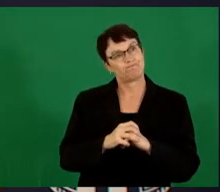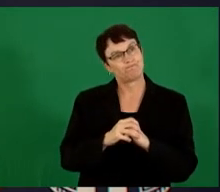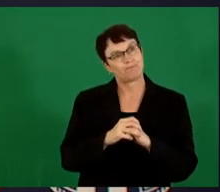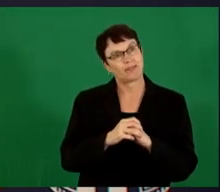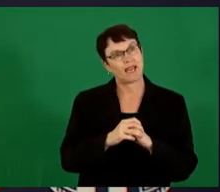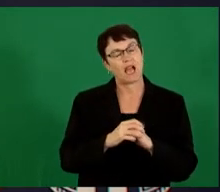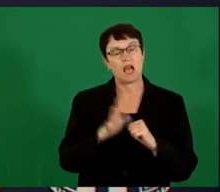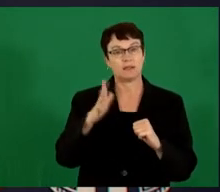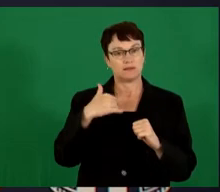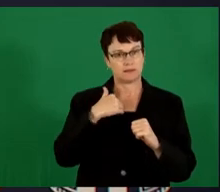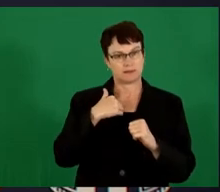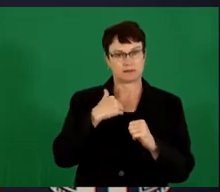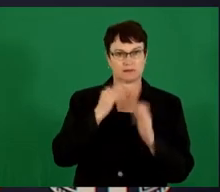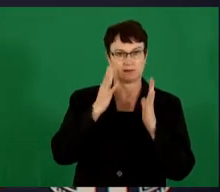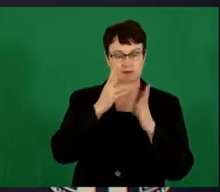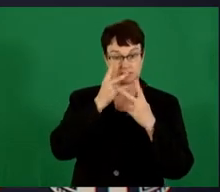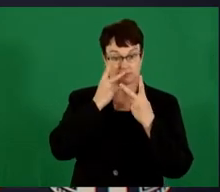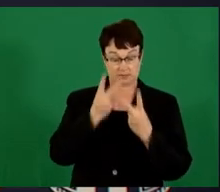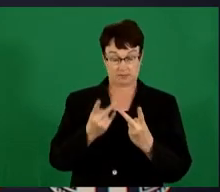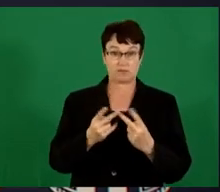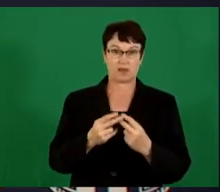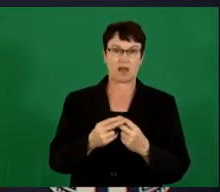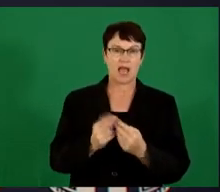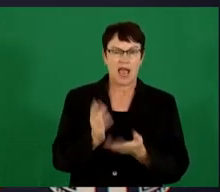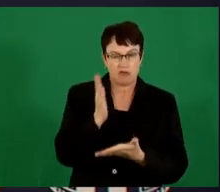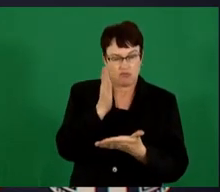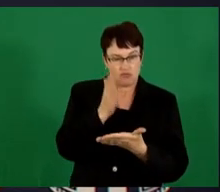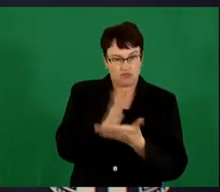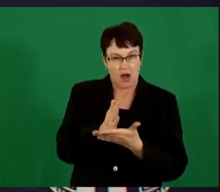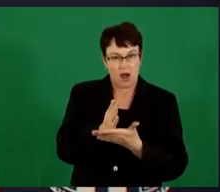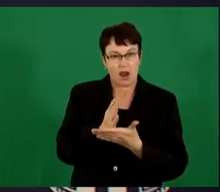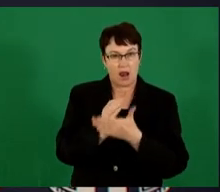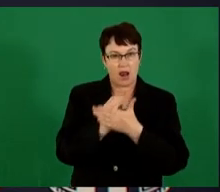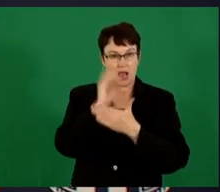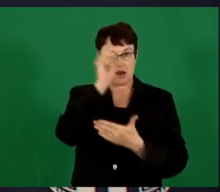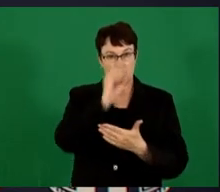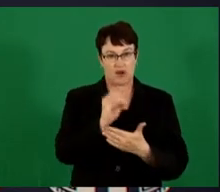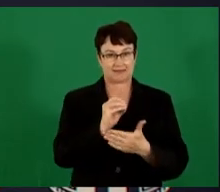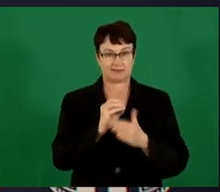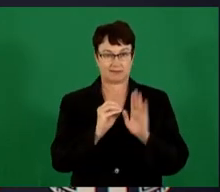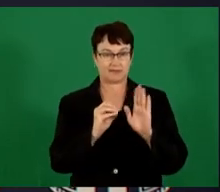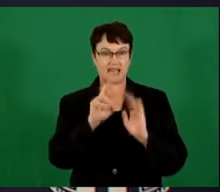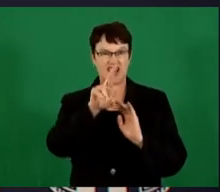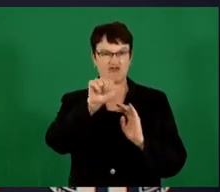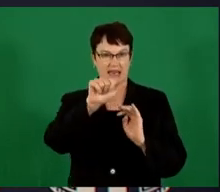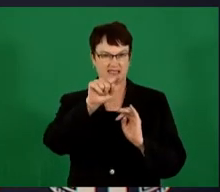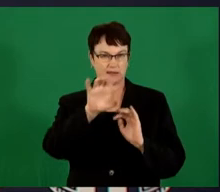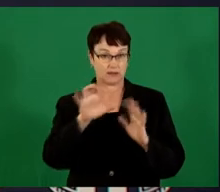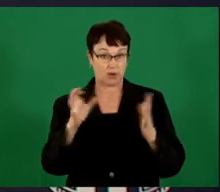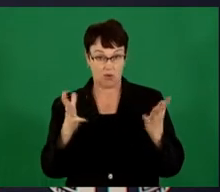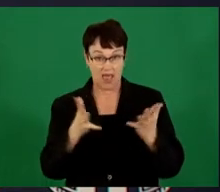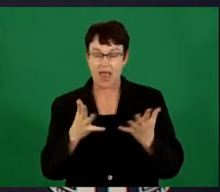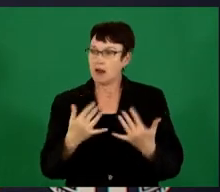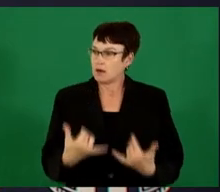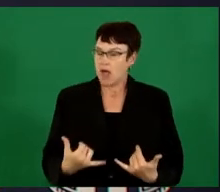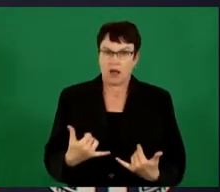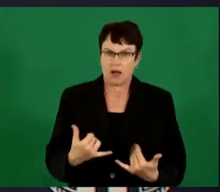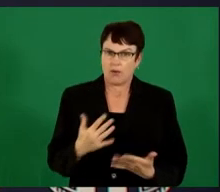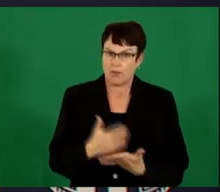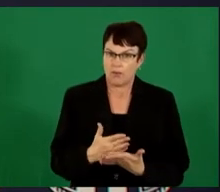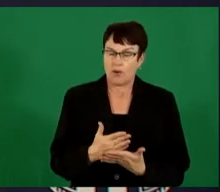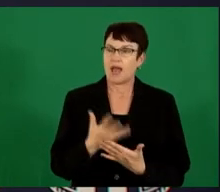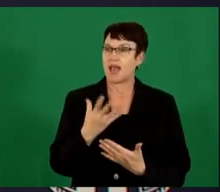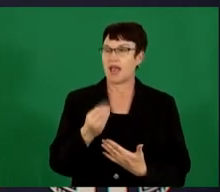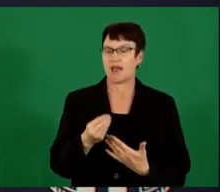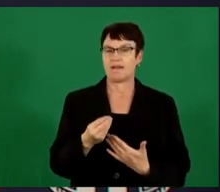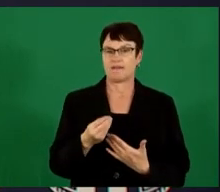we look at where neutral real rate is. A neutral real rate, in terms of this meeting and in terms of the focus, and we have got, you